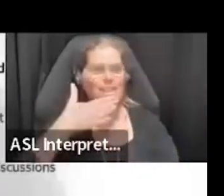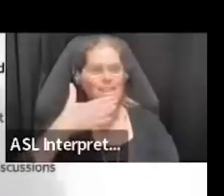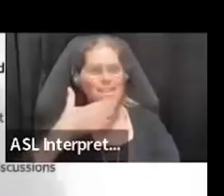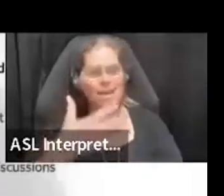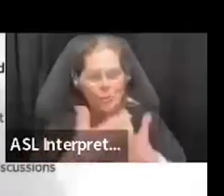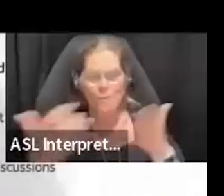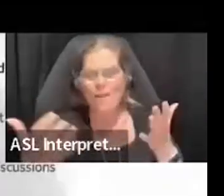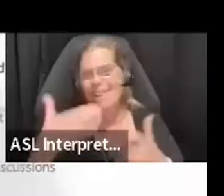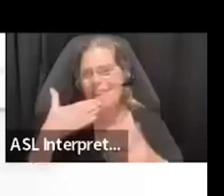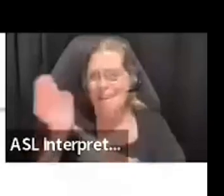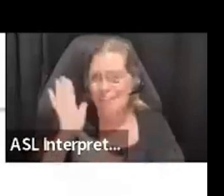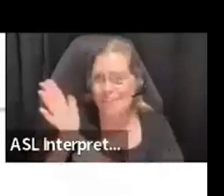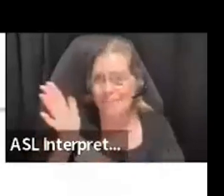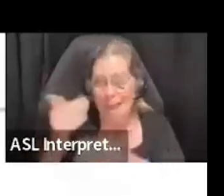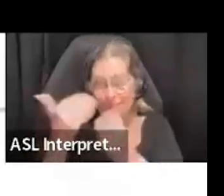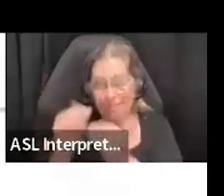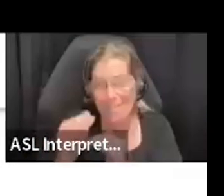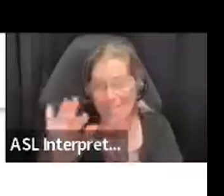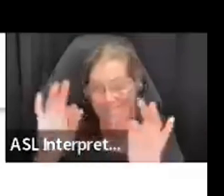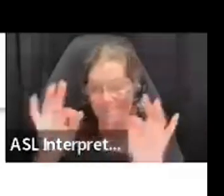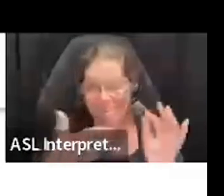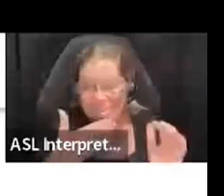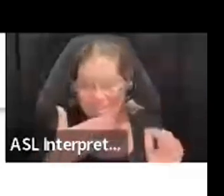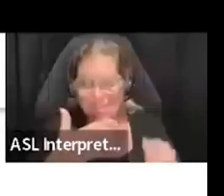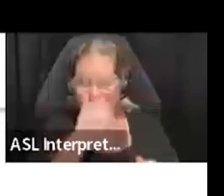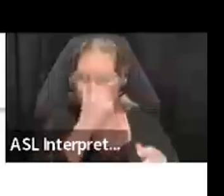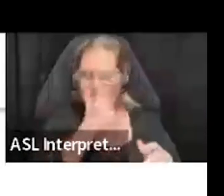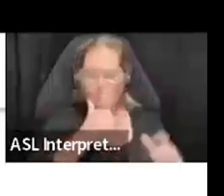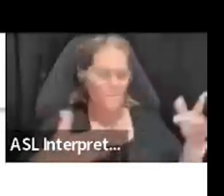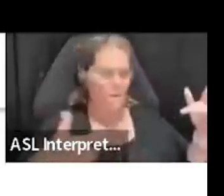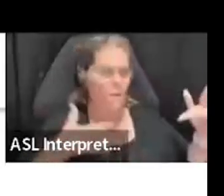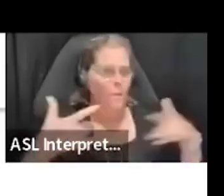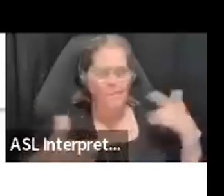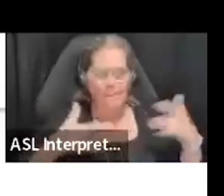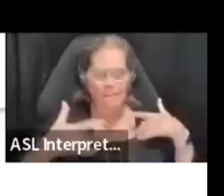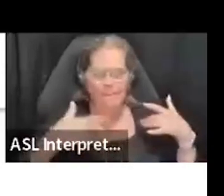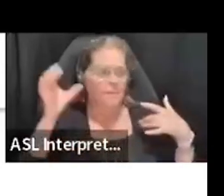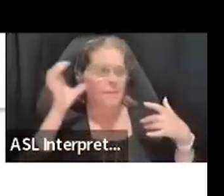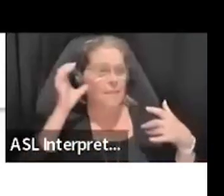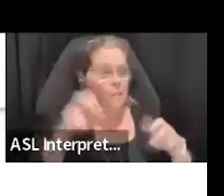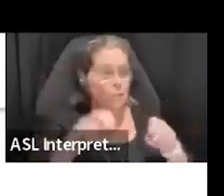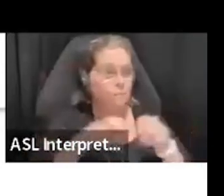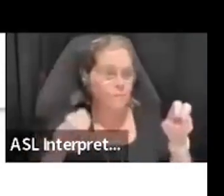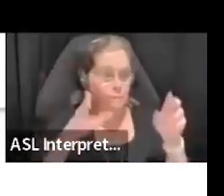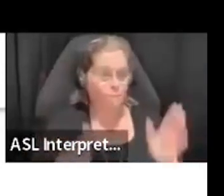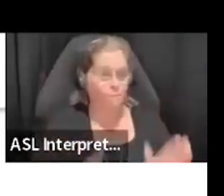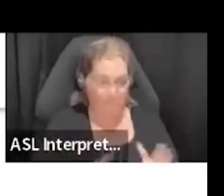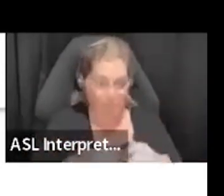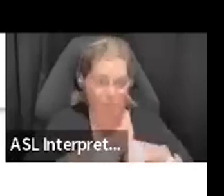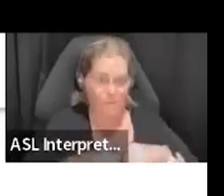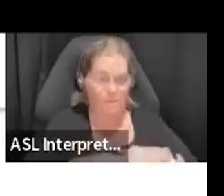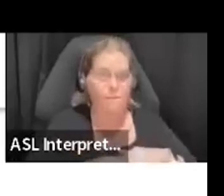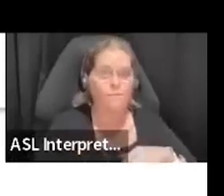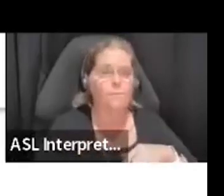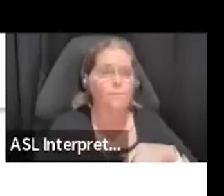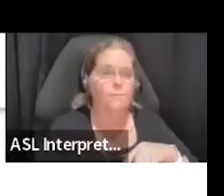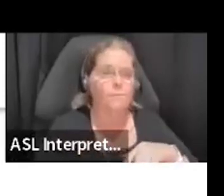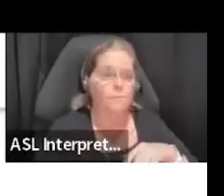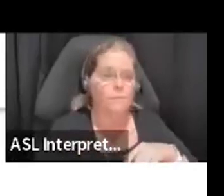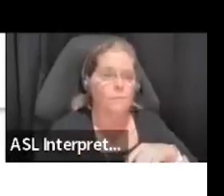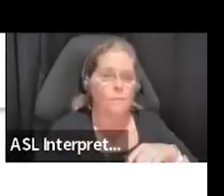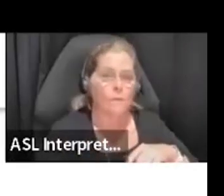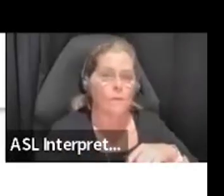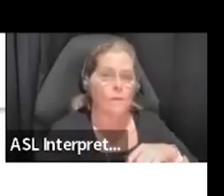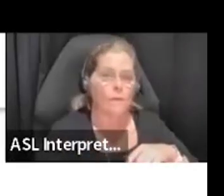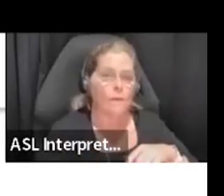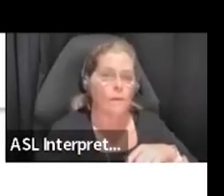5 minutes. We're really excited to hear from our panelists. The format is we've asked each panelist to